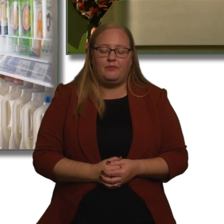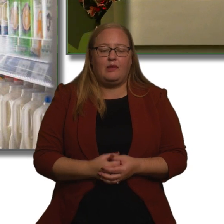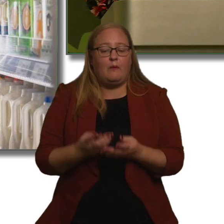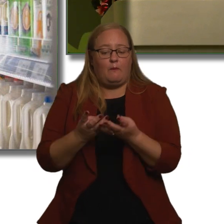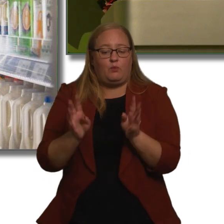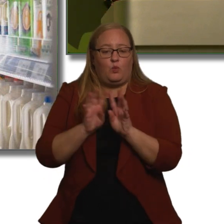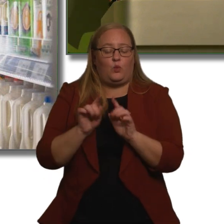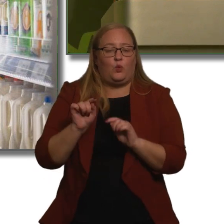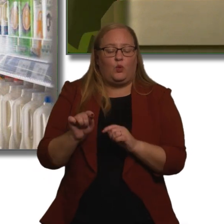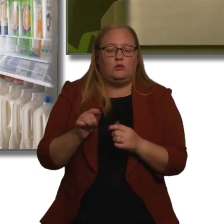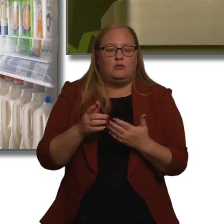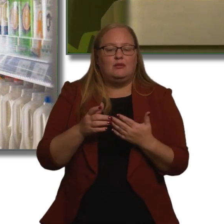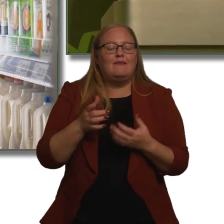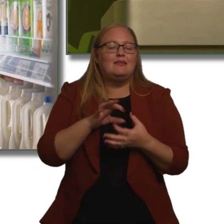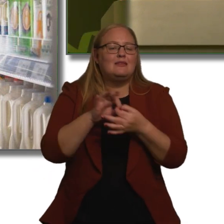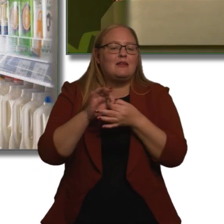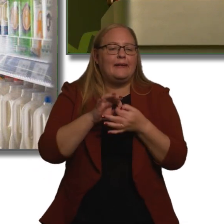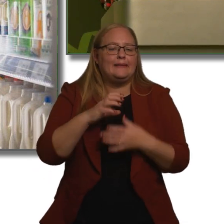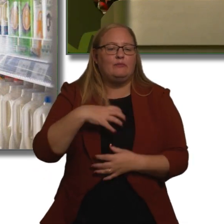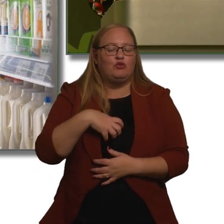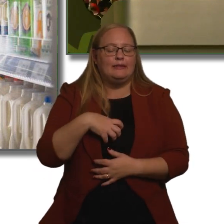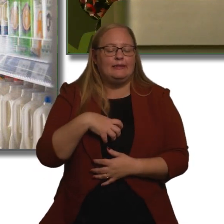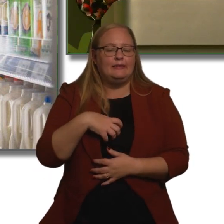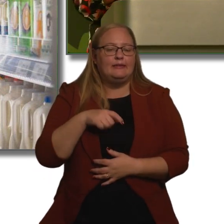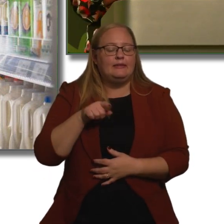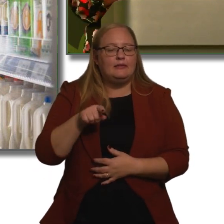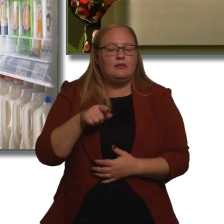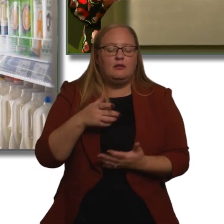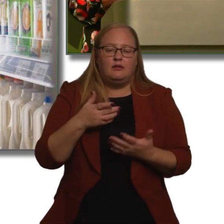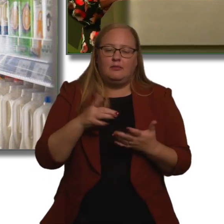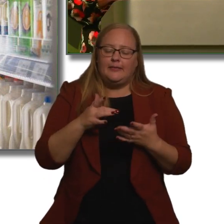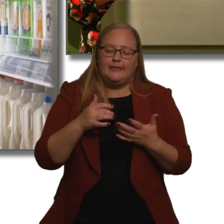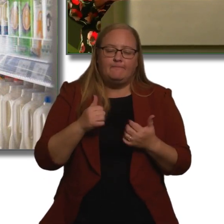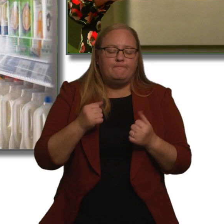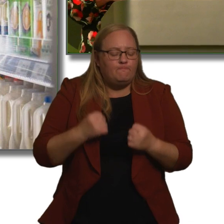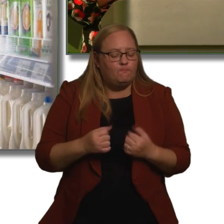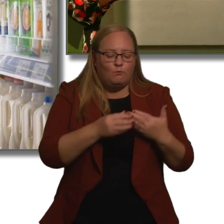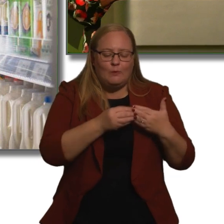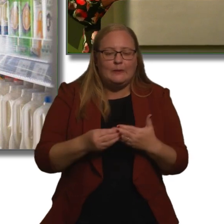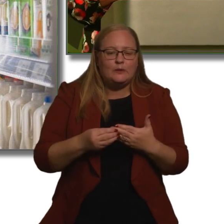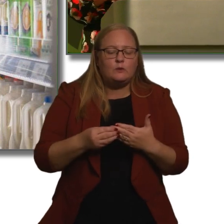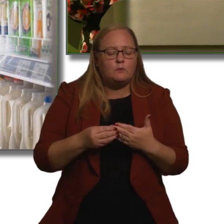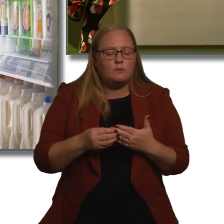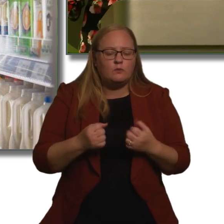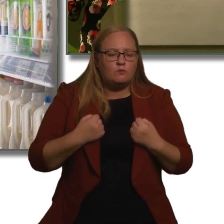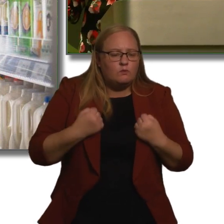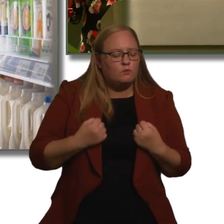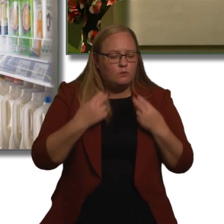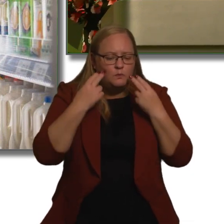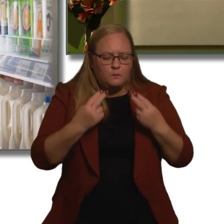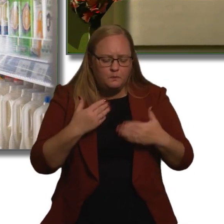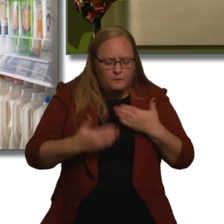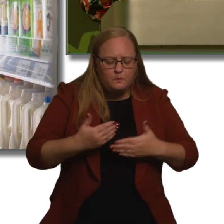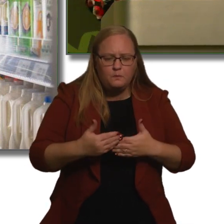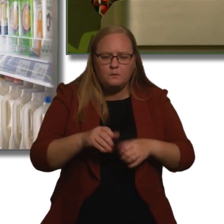led by our Society President Elaine Dean, have shown outstanding leadership on this issue, using their